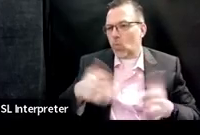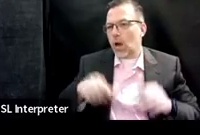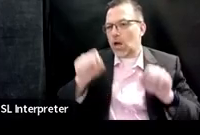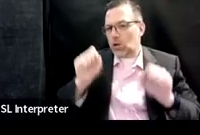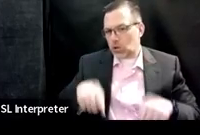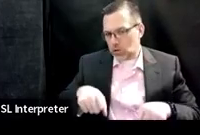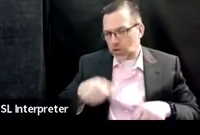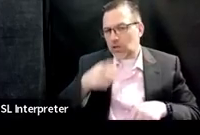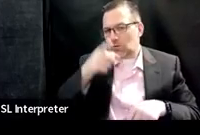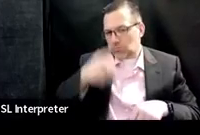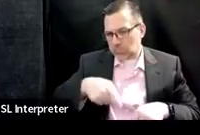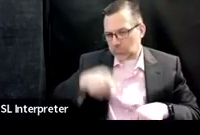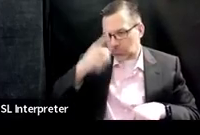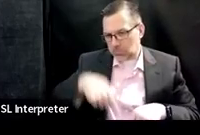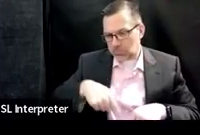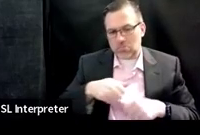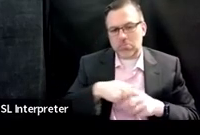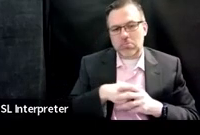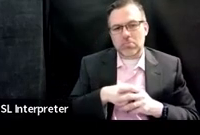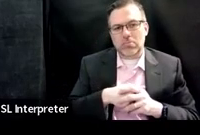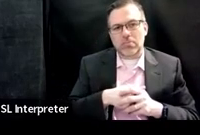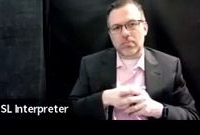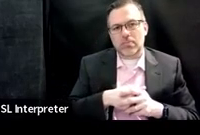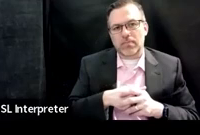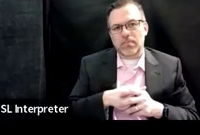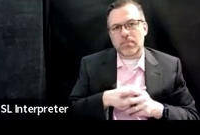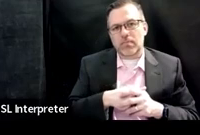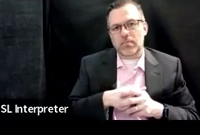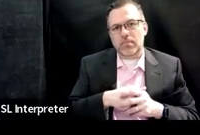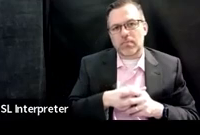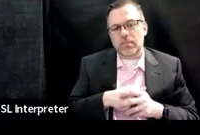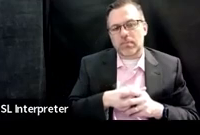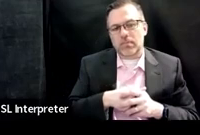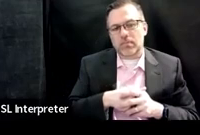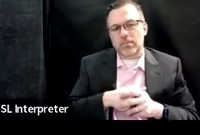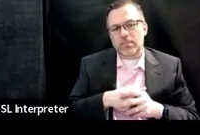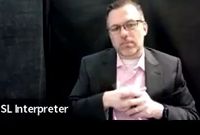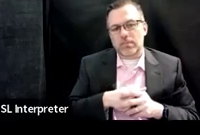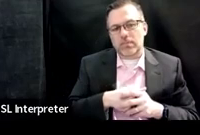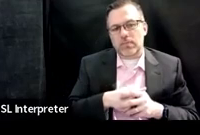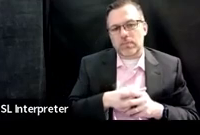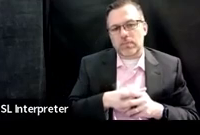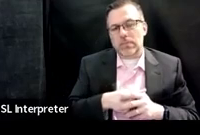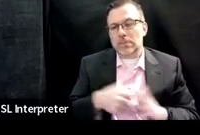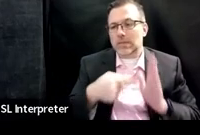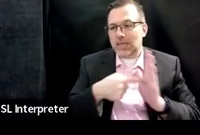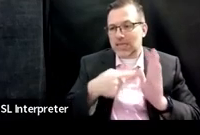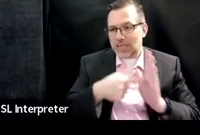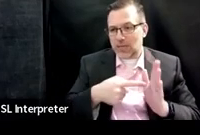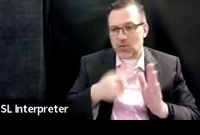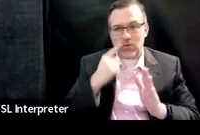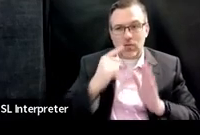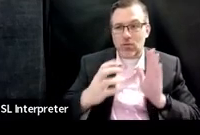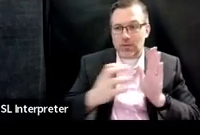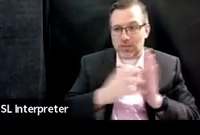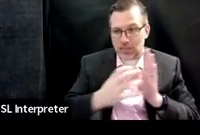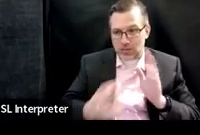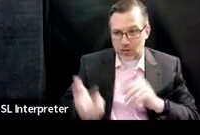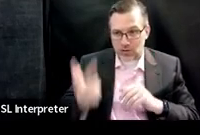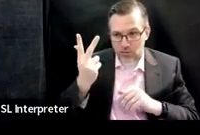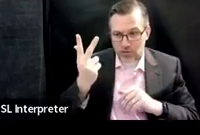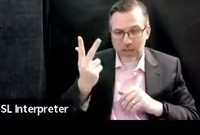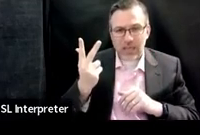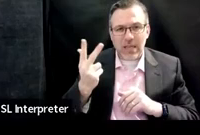and how you could set up that section and the examples. And same for section three